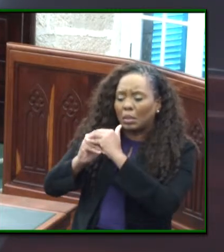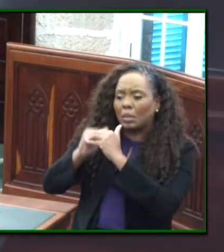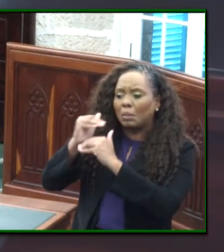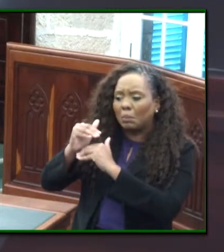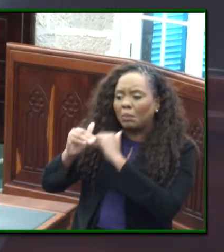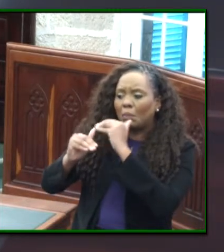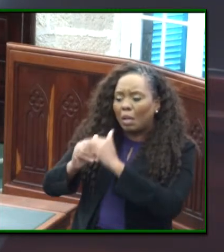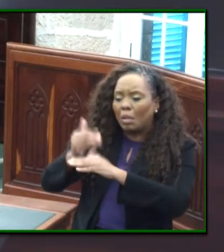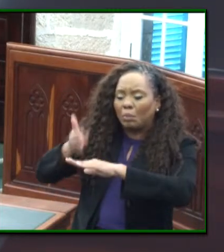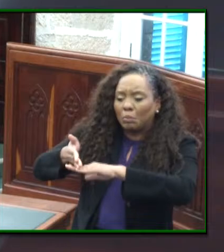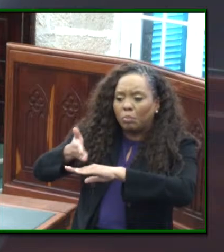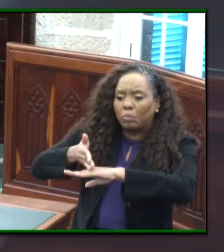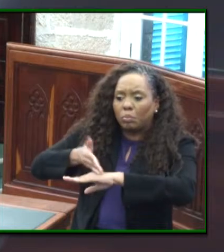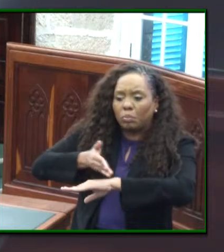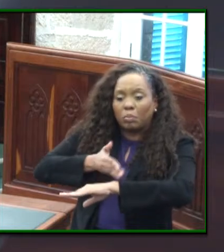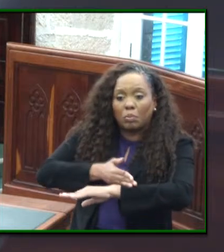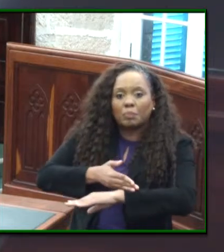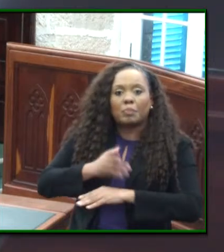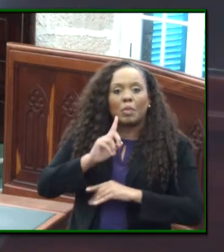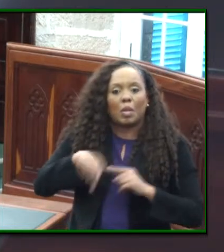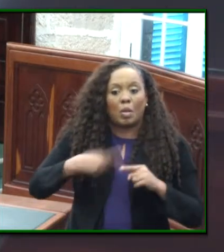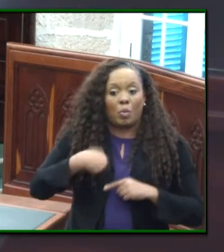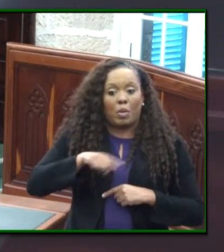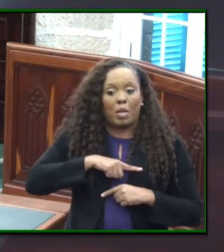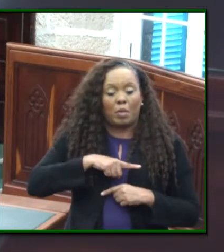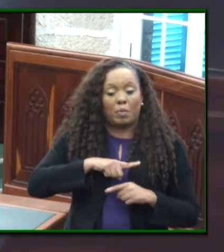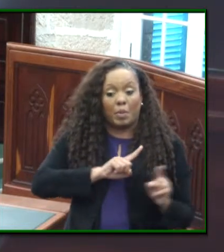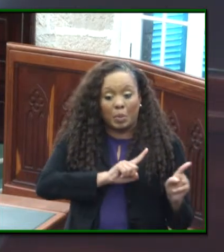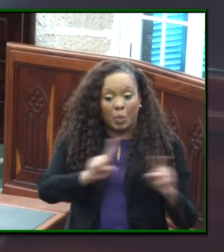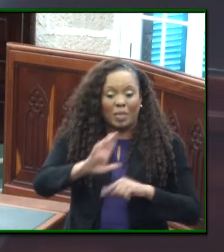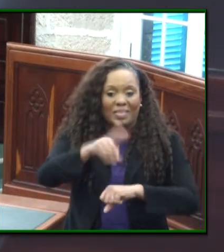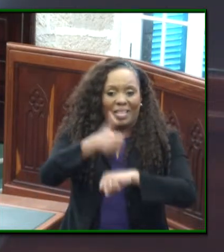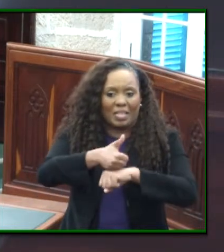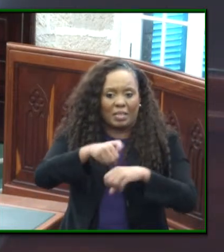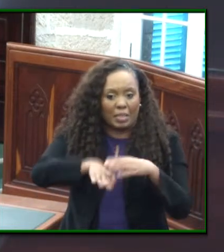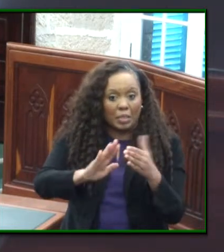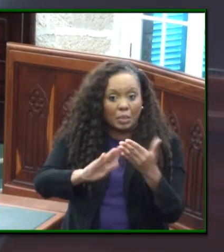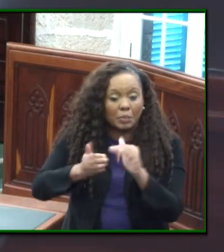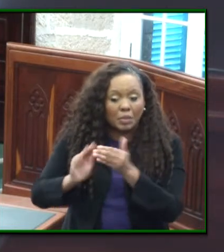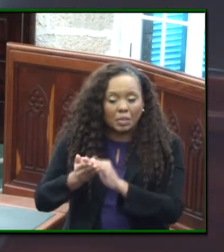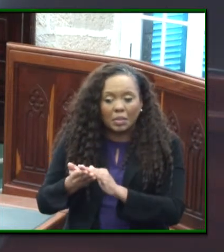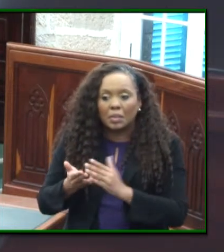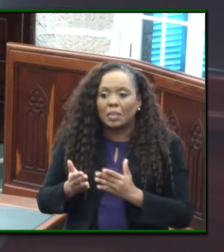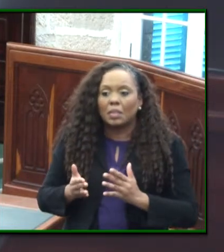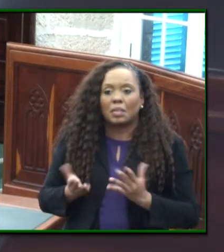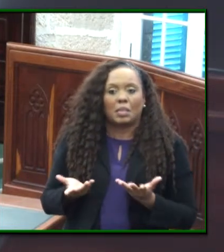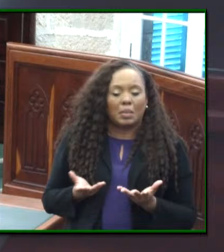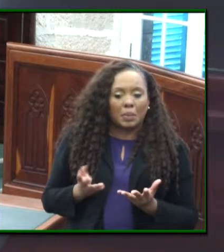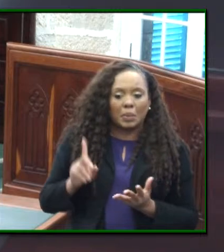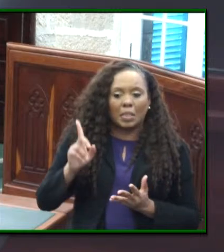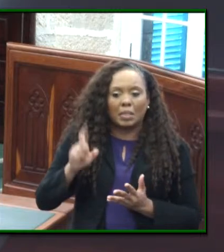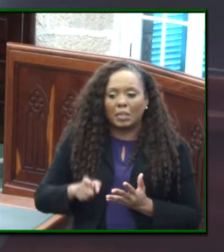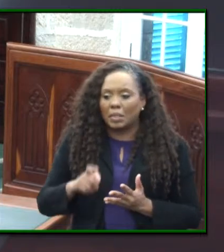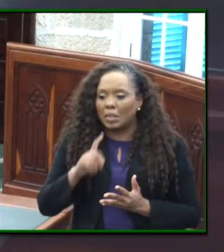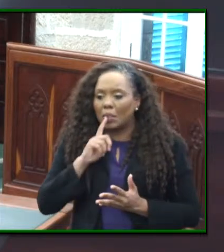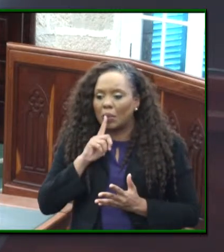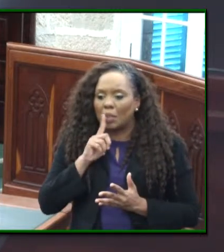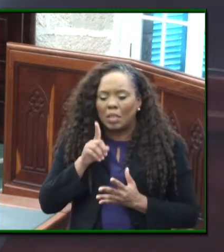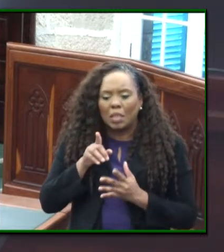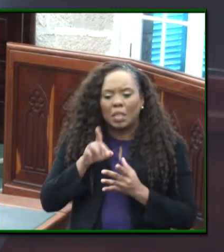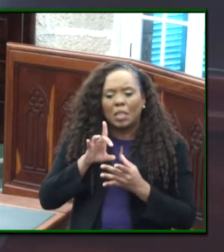time when you move into any district, any community. There's that type of relationship that have to be